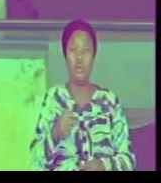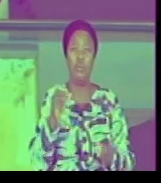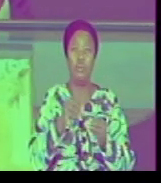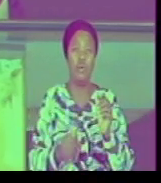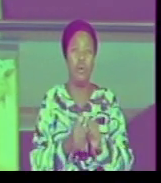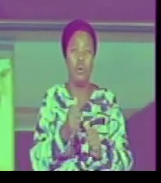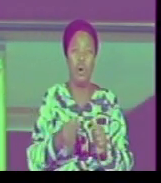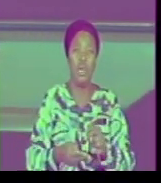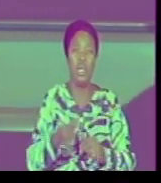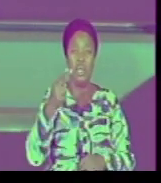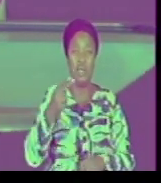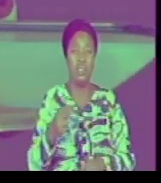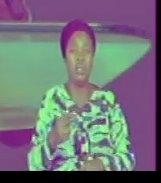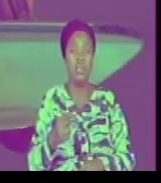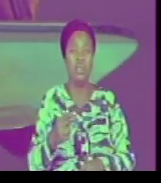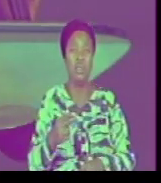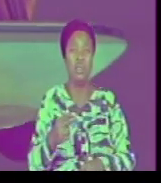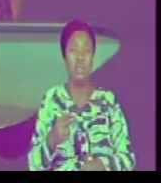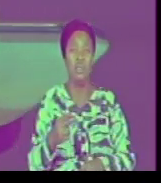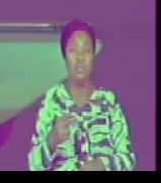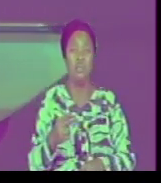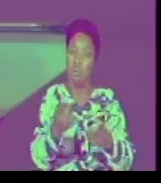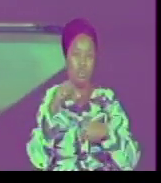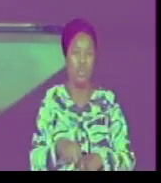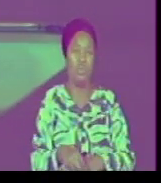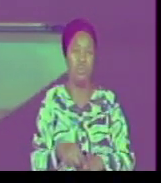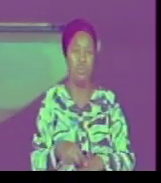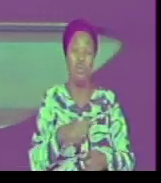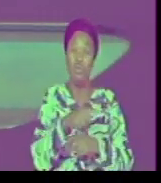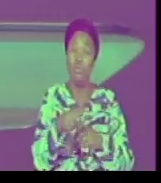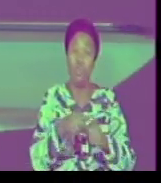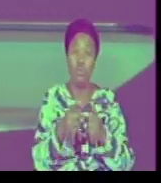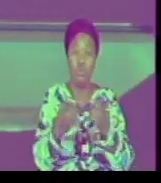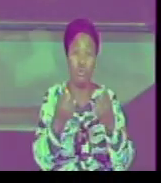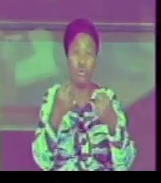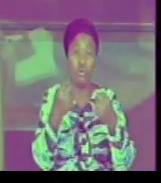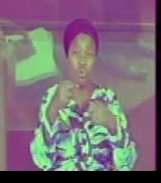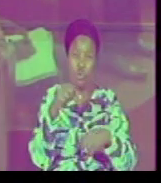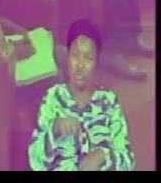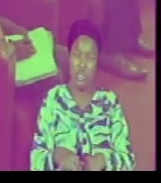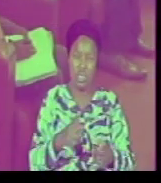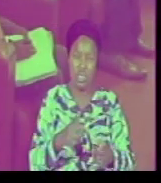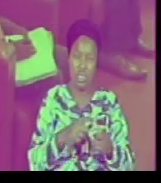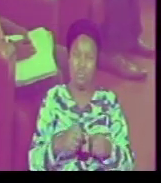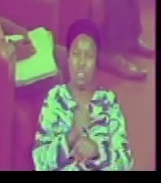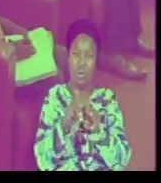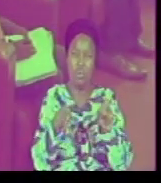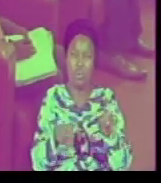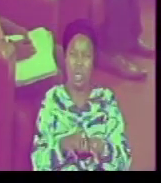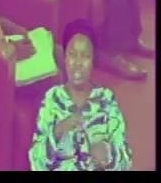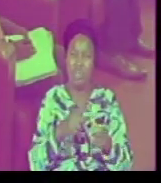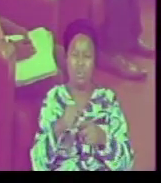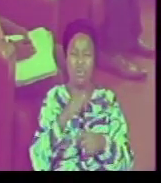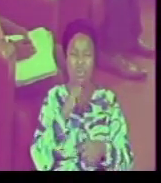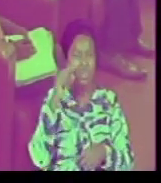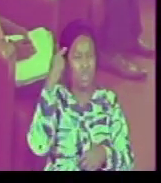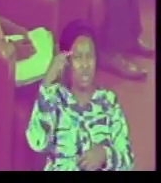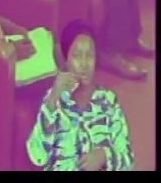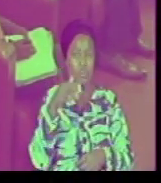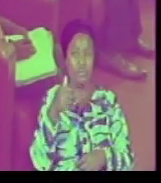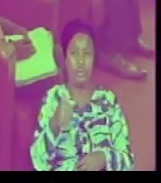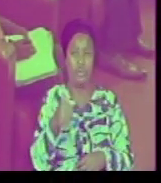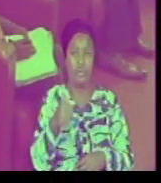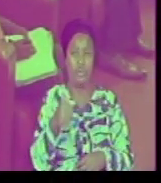When you come down and you take your place, and you're not thinking of yourself more highly than you ought to